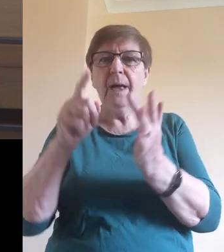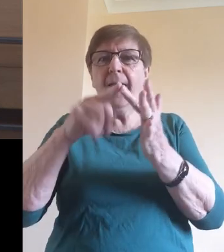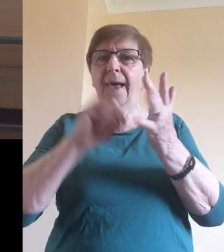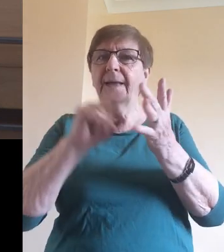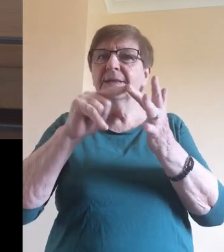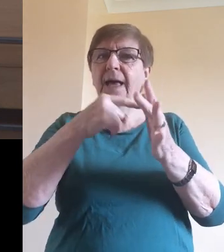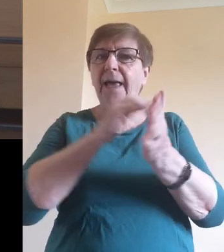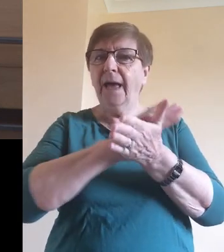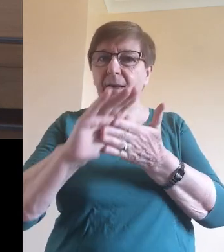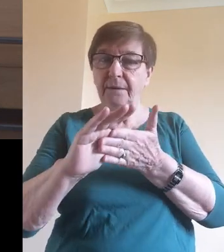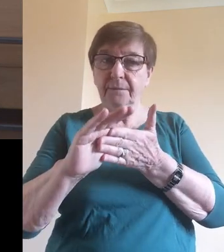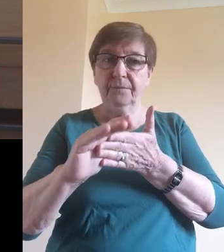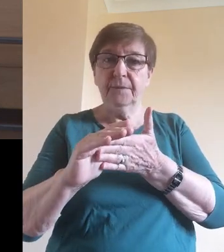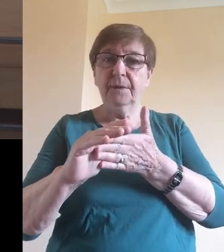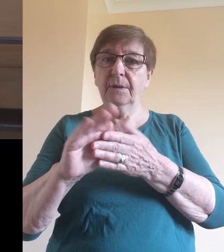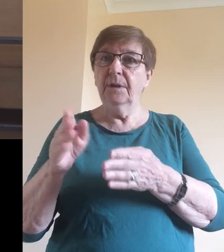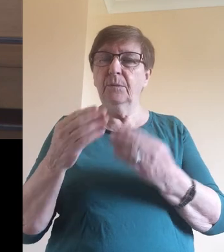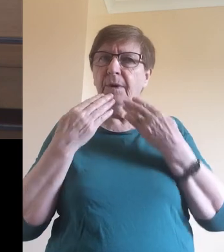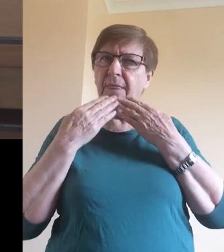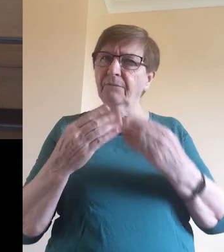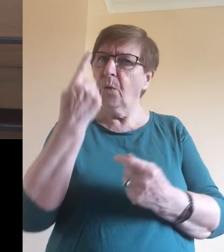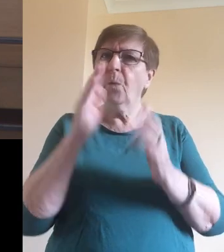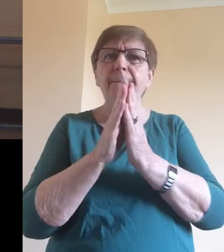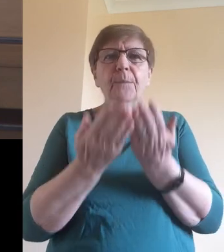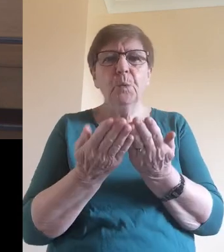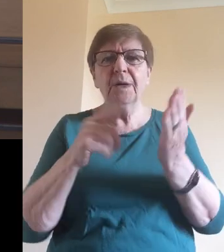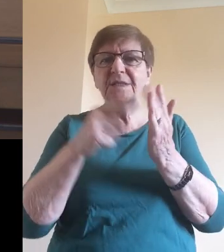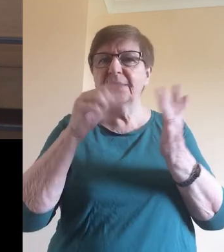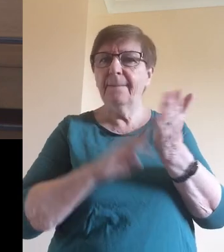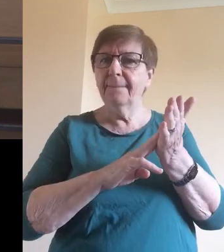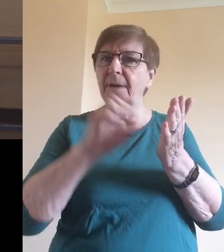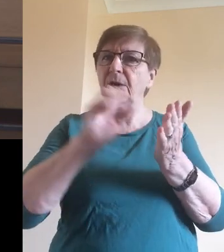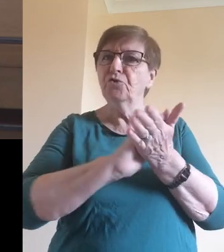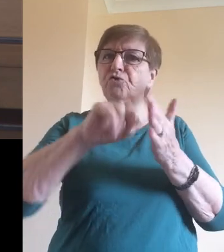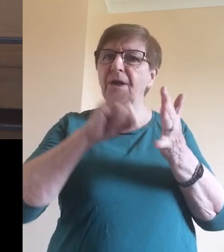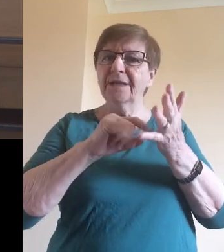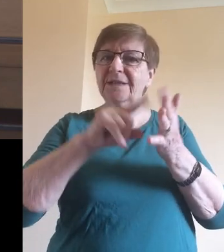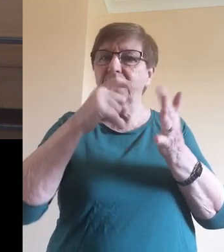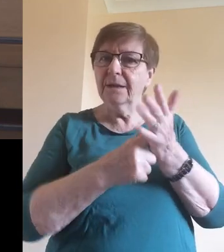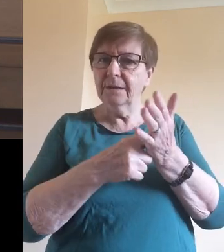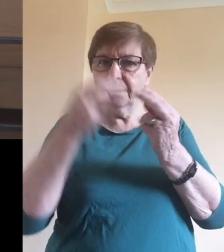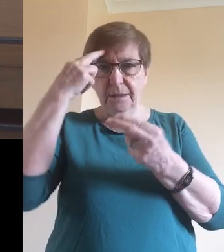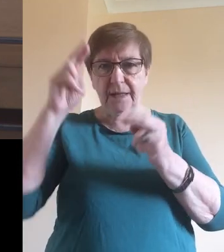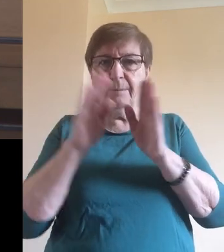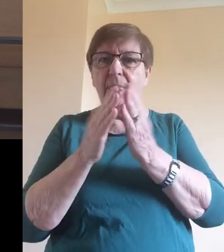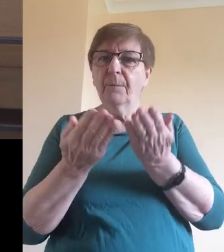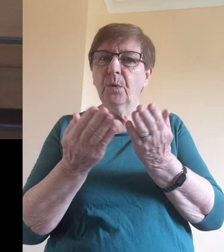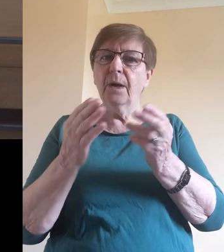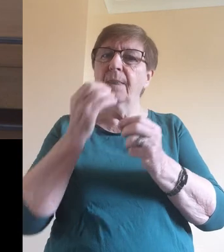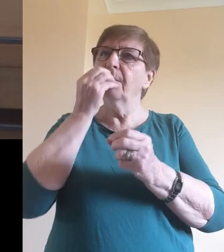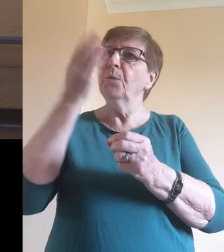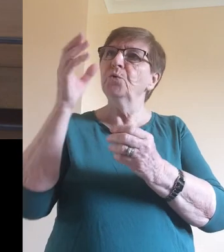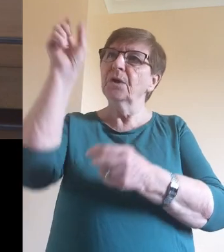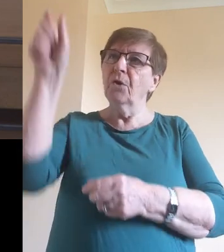been very grateful for a book that Tim Chester had written for the beauty of the cross. And as well